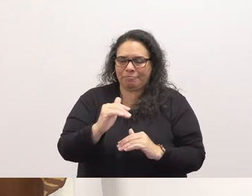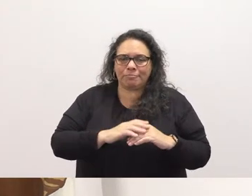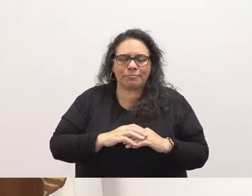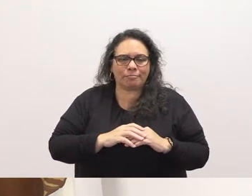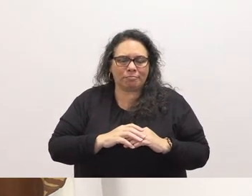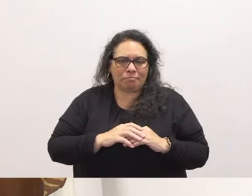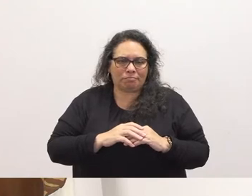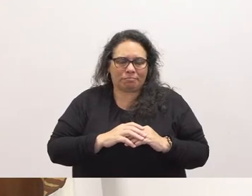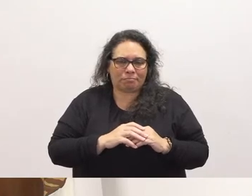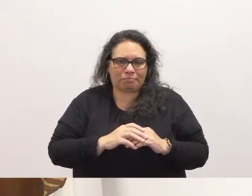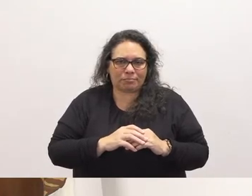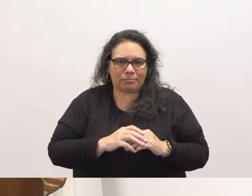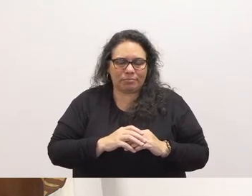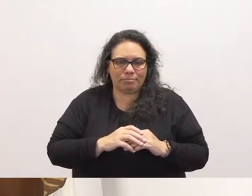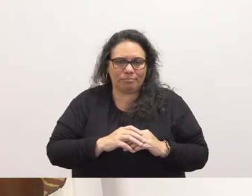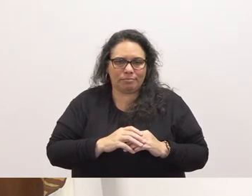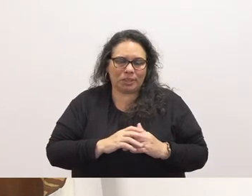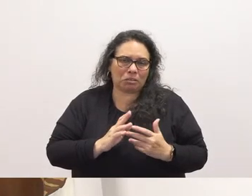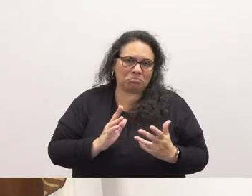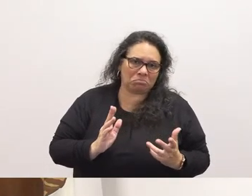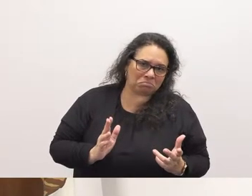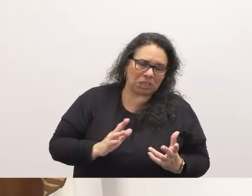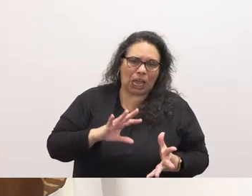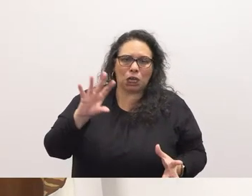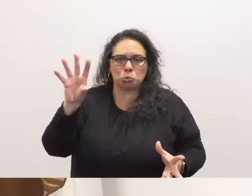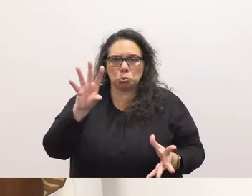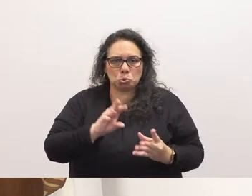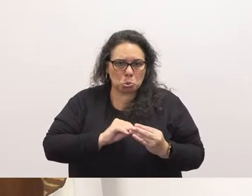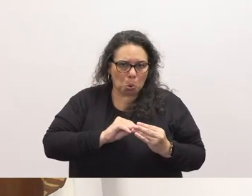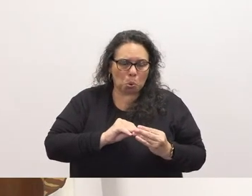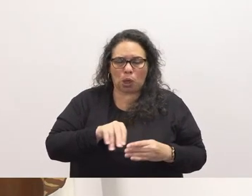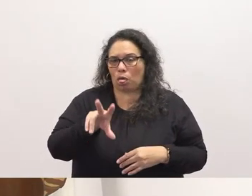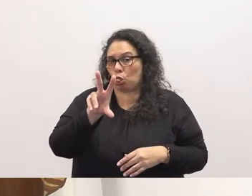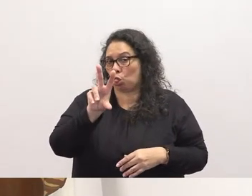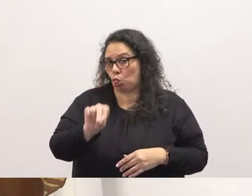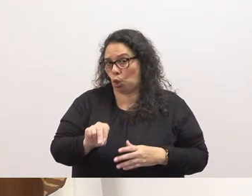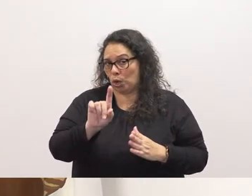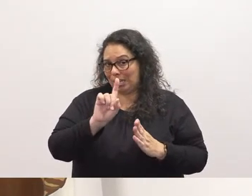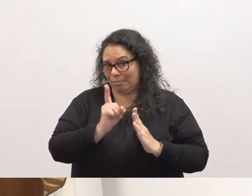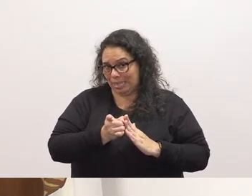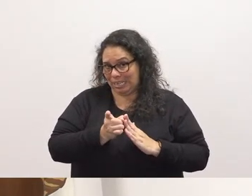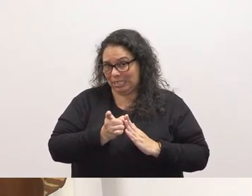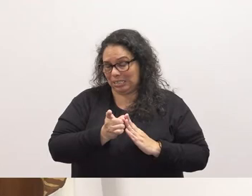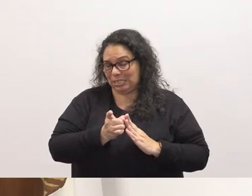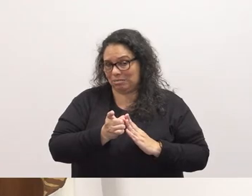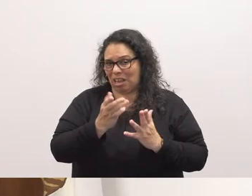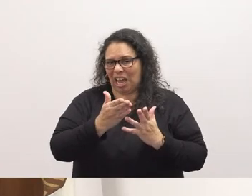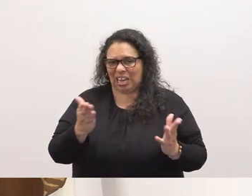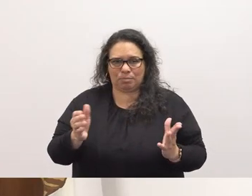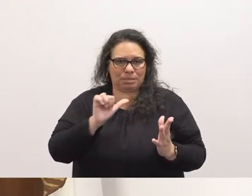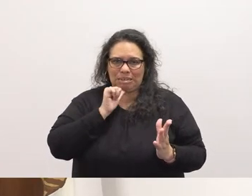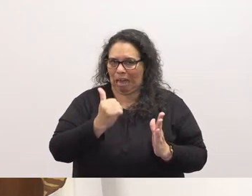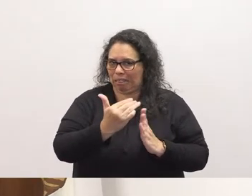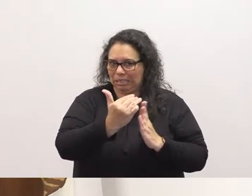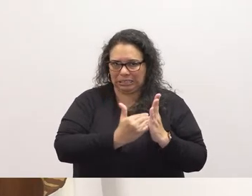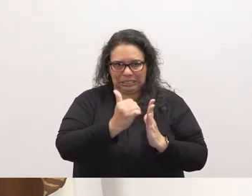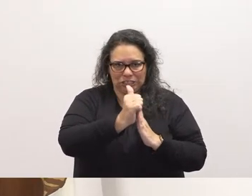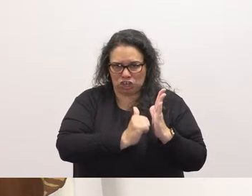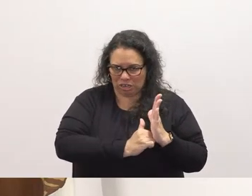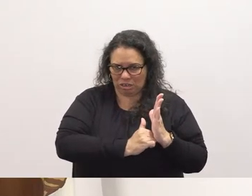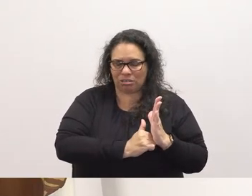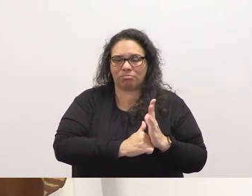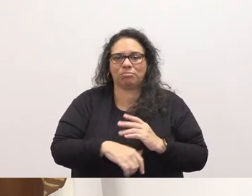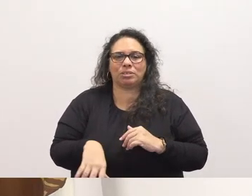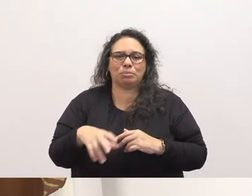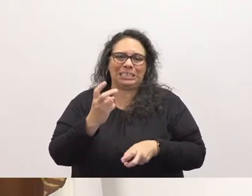we will spend a total of 30 minutes on items not listed on the agenda, which is gonna be